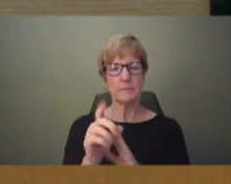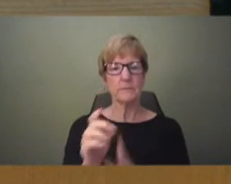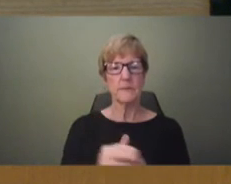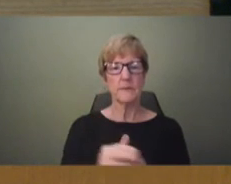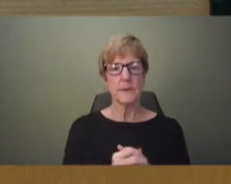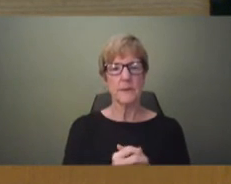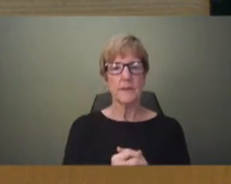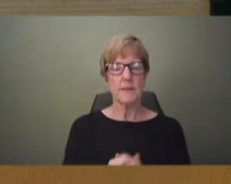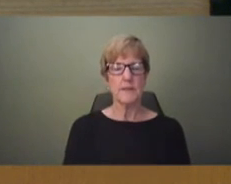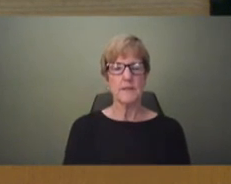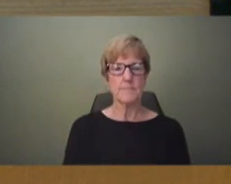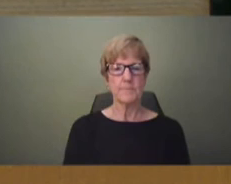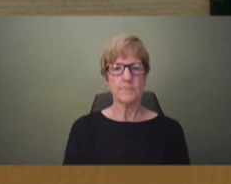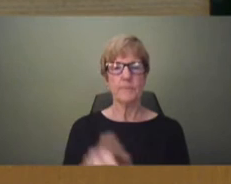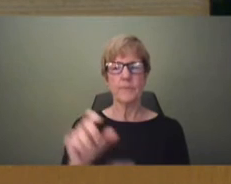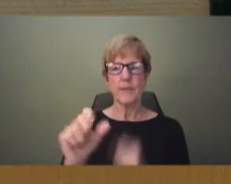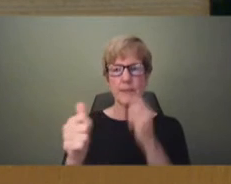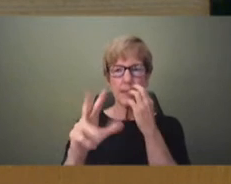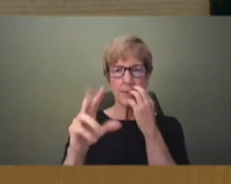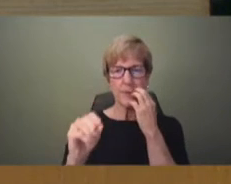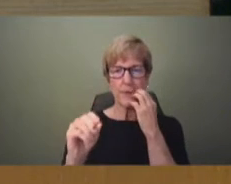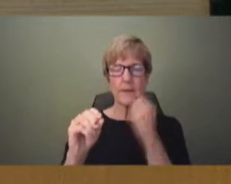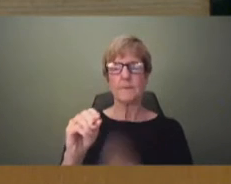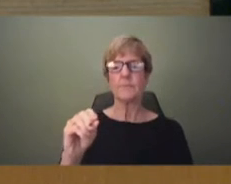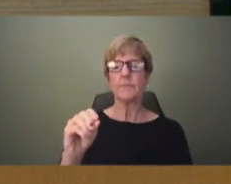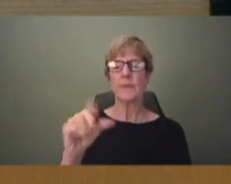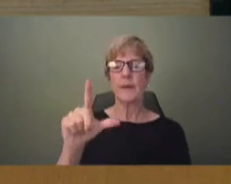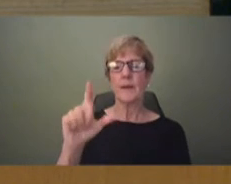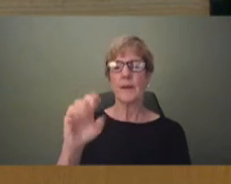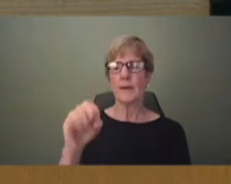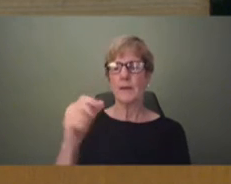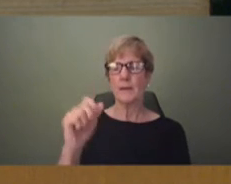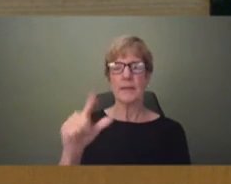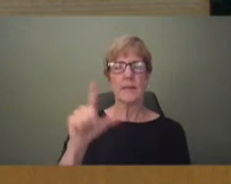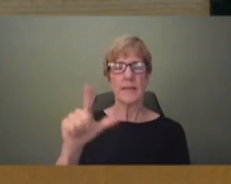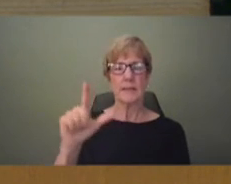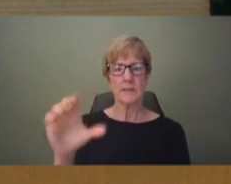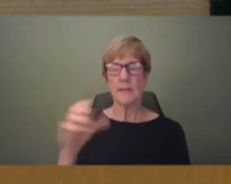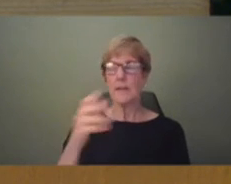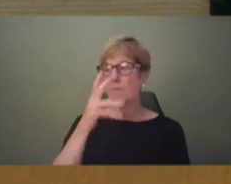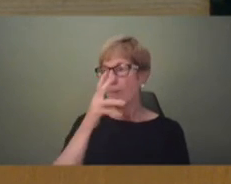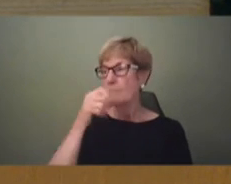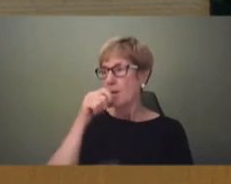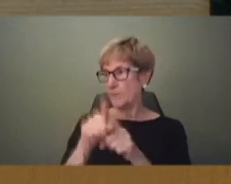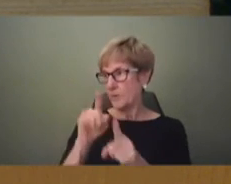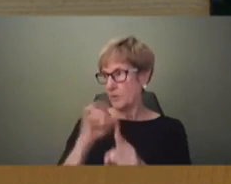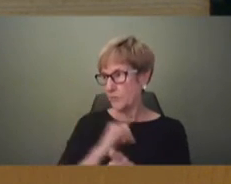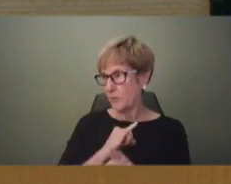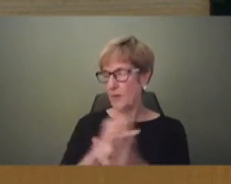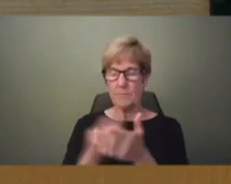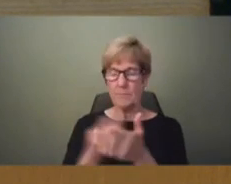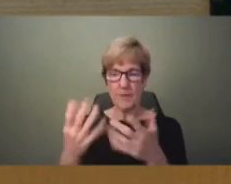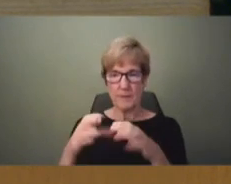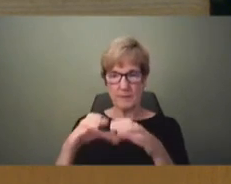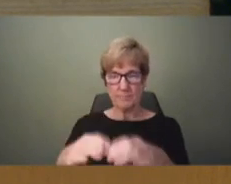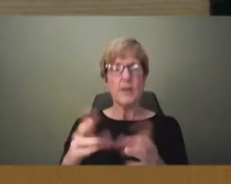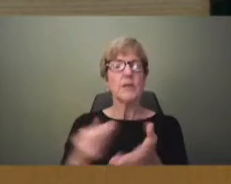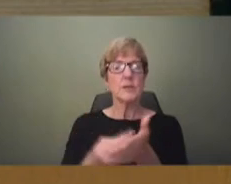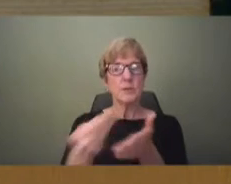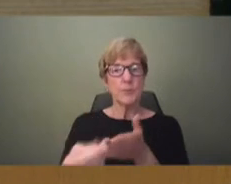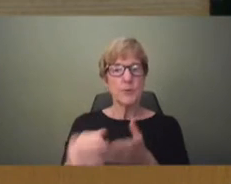uh 1030 seagull LLC uh my mom's sister and I combined nest eggs to purchase this property a year